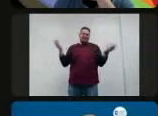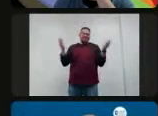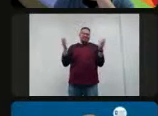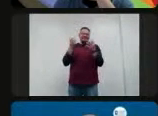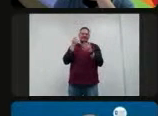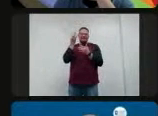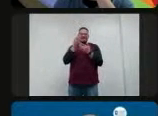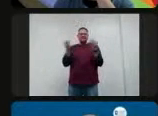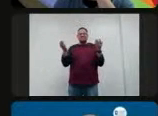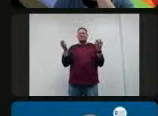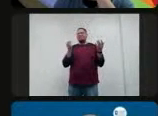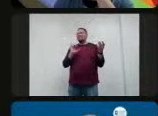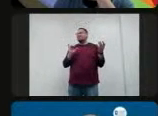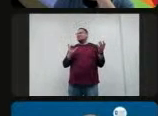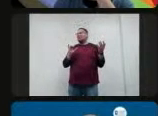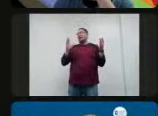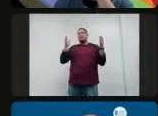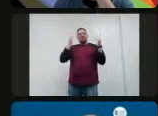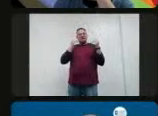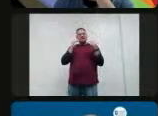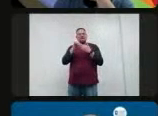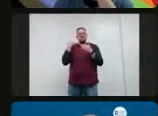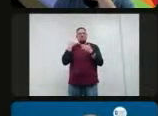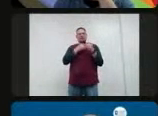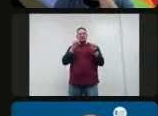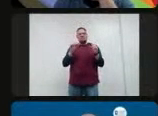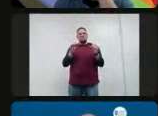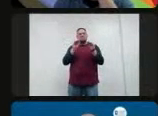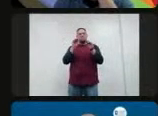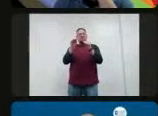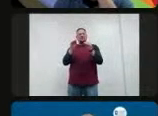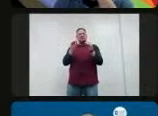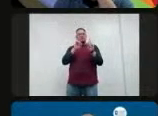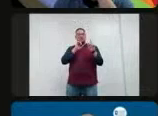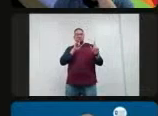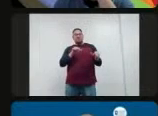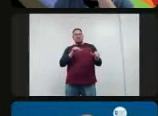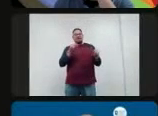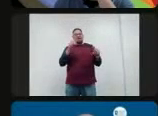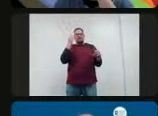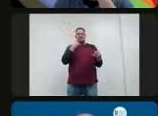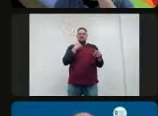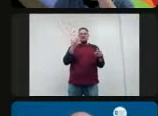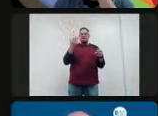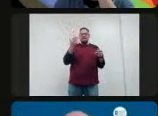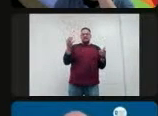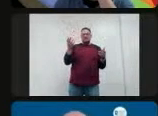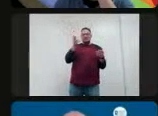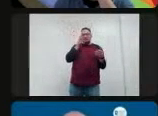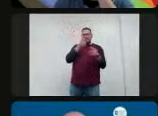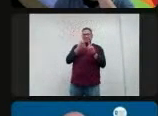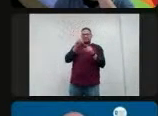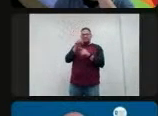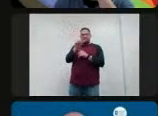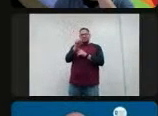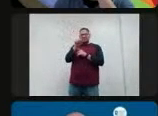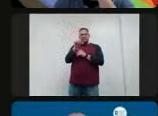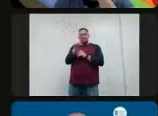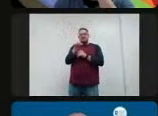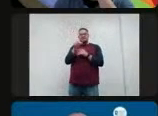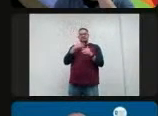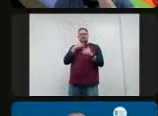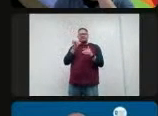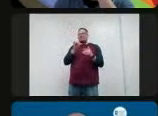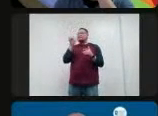like expectation that we can put in terms of like the response, because like what I'm hearing from Satya is that like he felt like